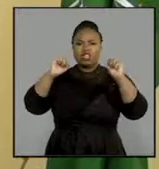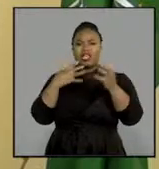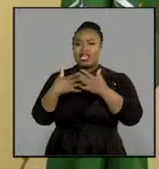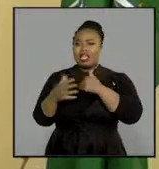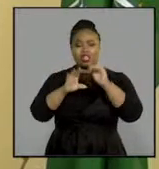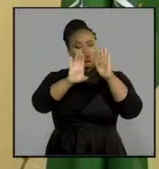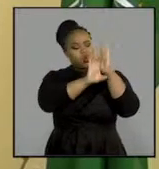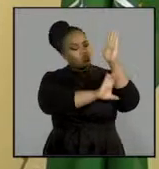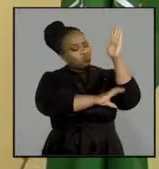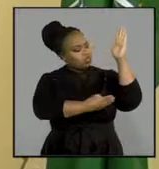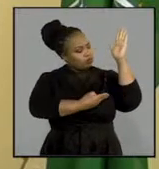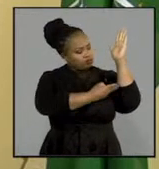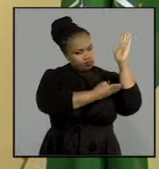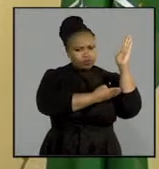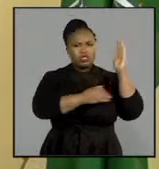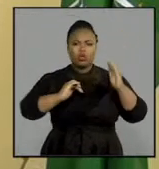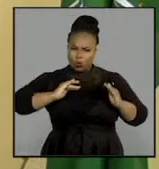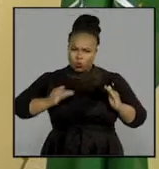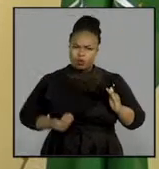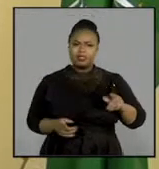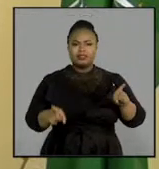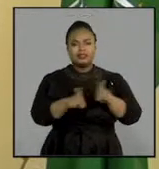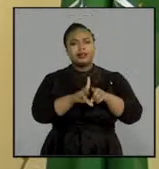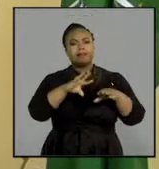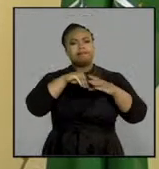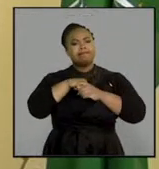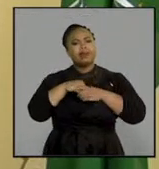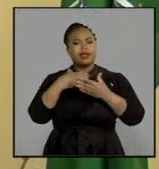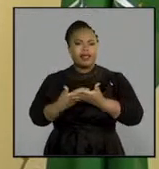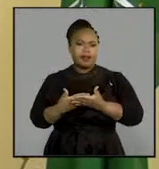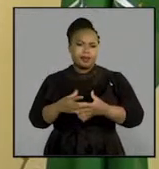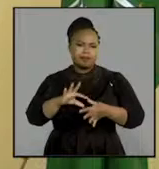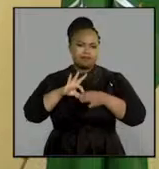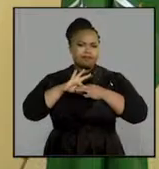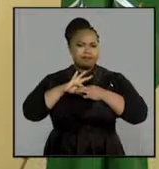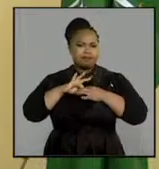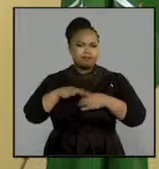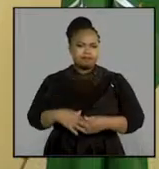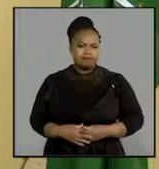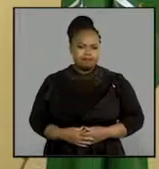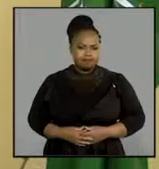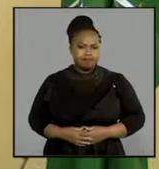and all the liberties that our Constitution guarantees.